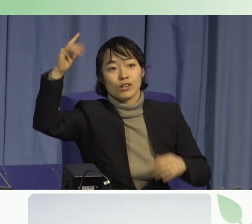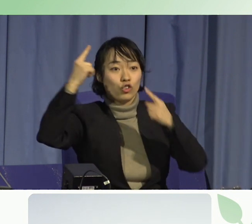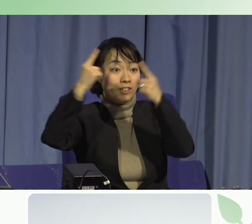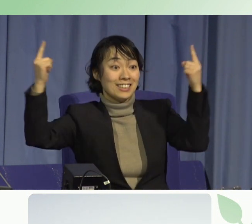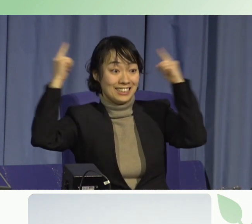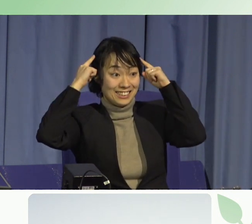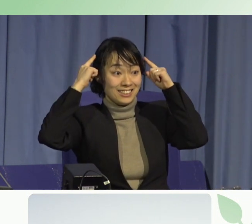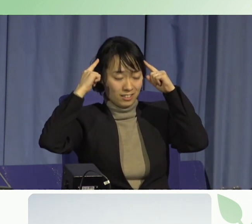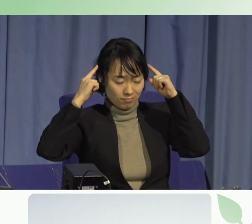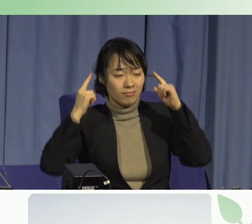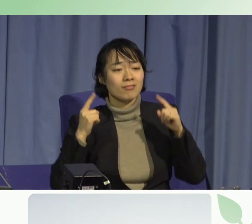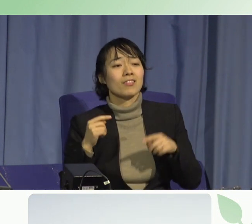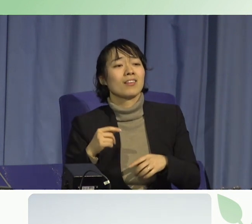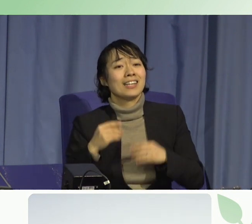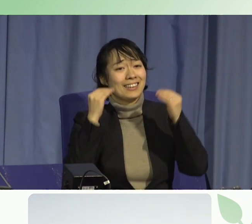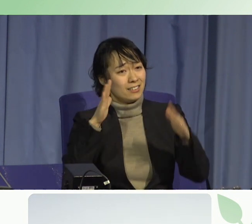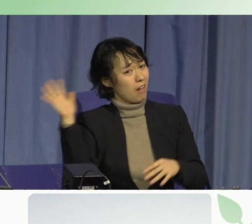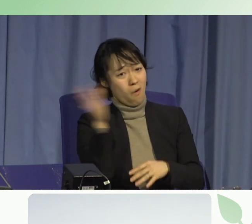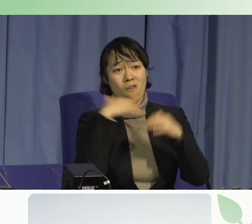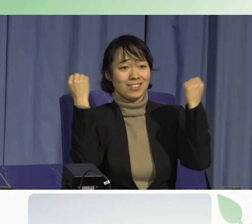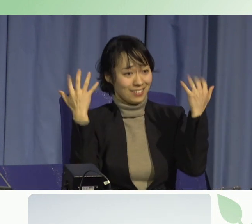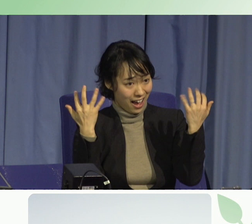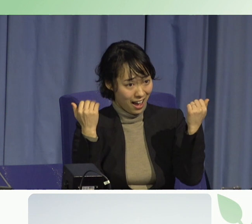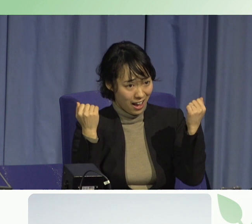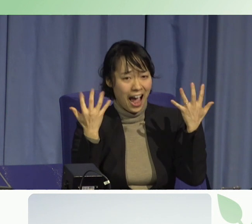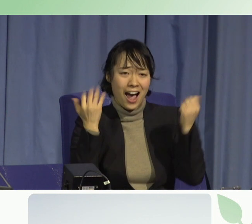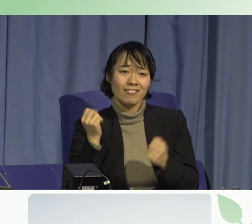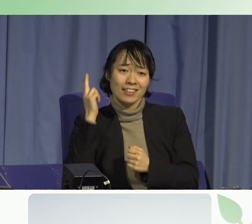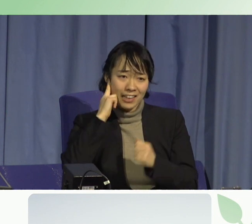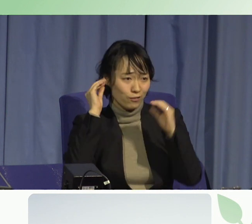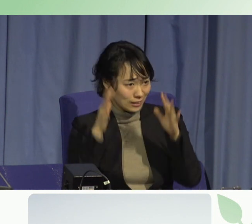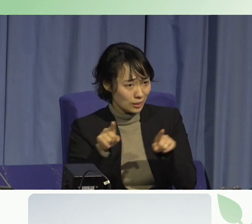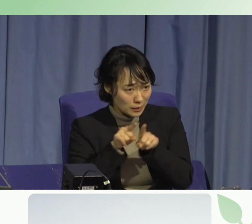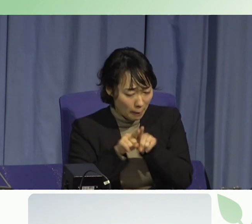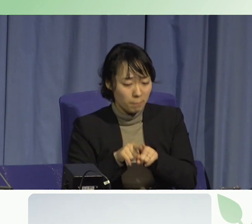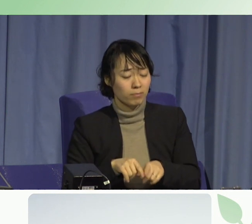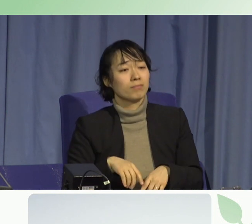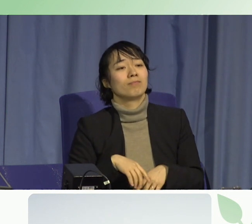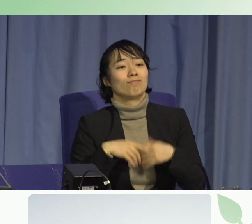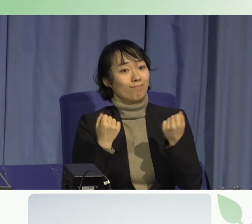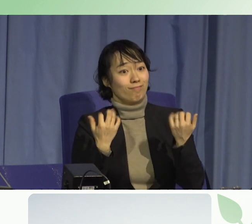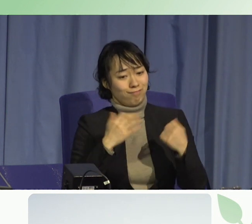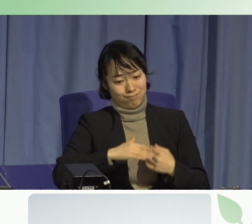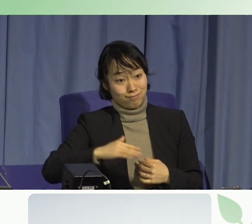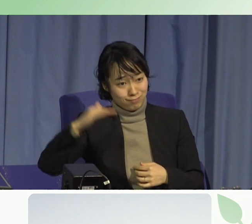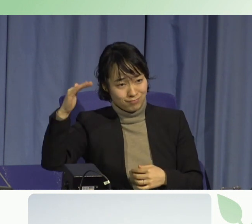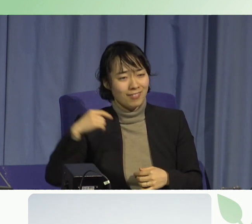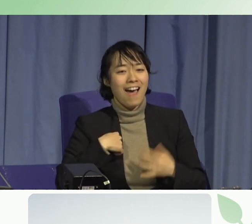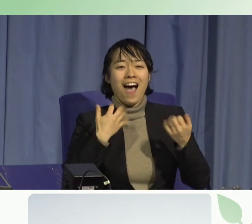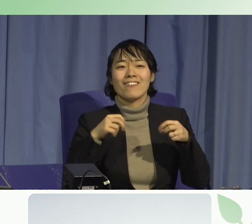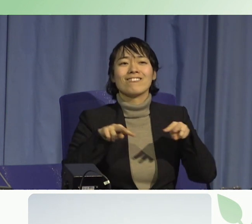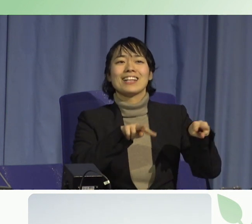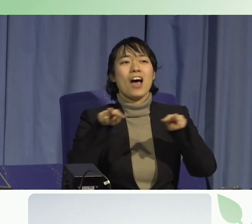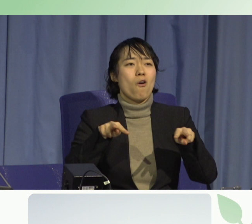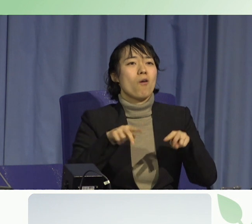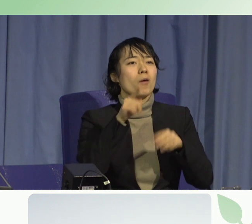provides the Center for the Studying of the Promoting Deaf Culture, provides the elementary to university level education in sign